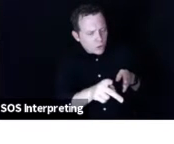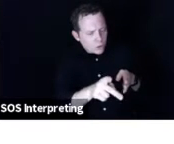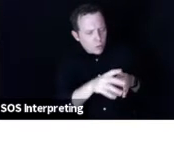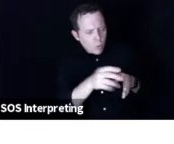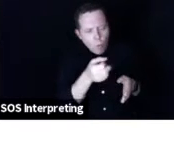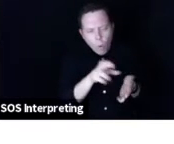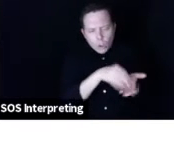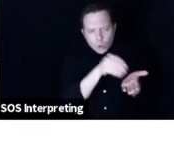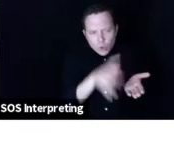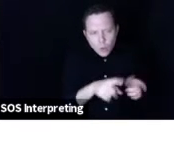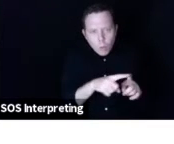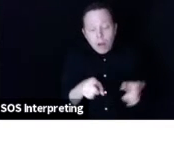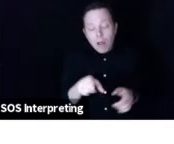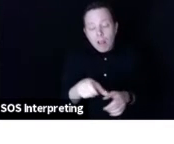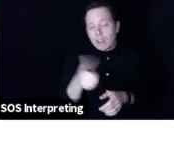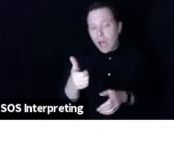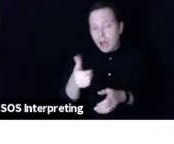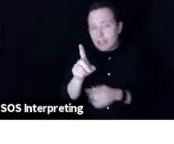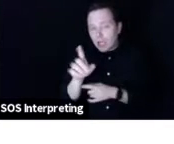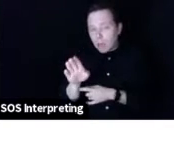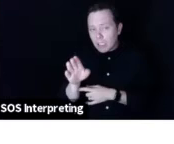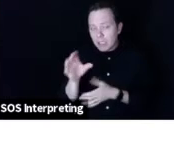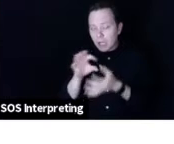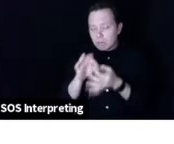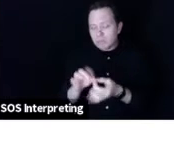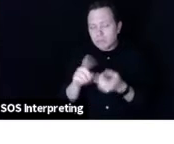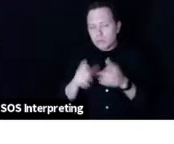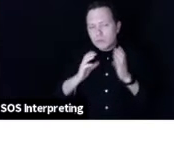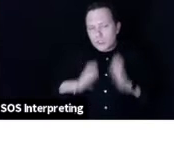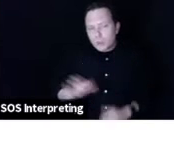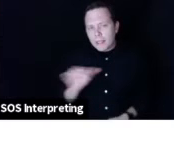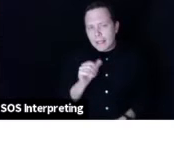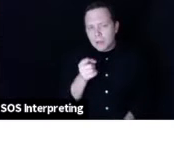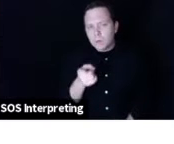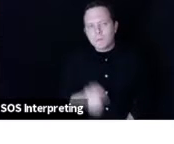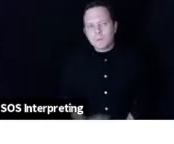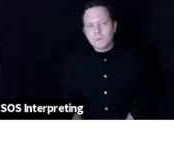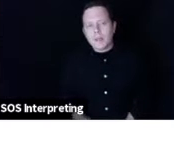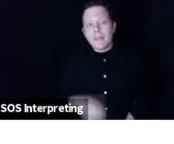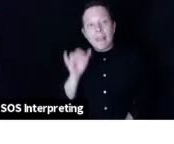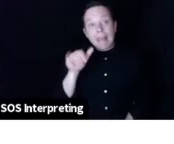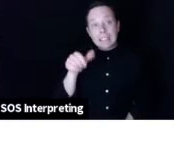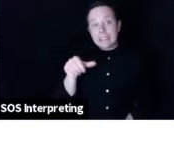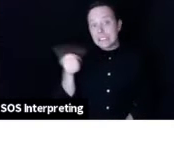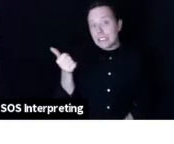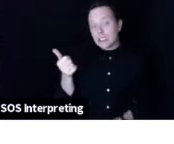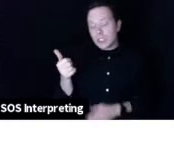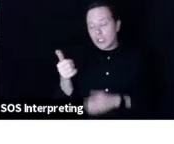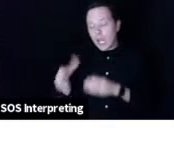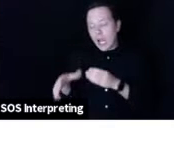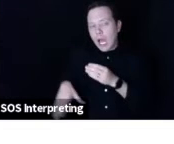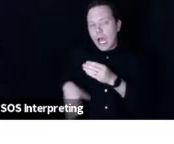to everyday consumers like yourself. And then here are those additional health resources.